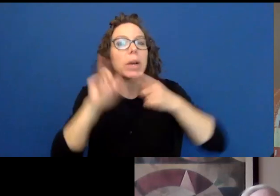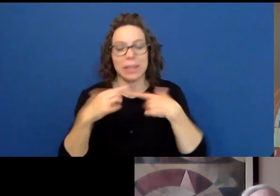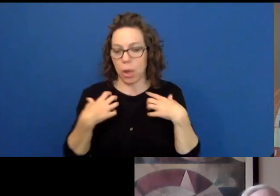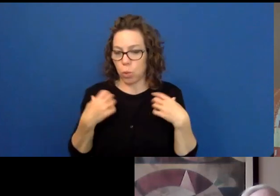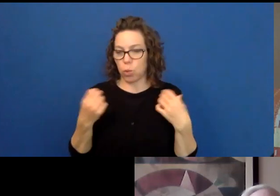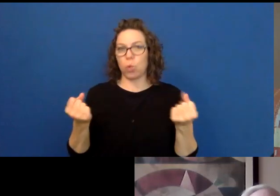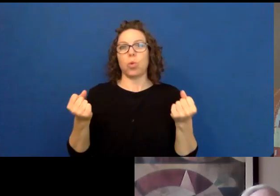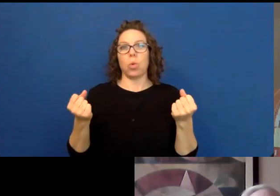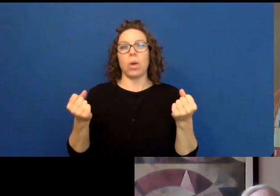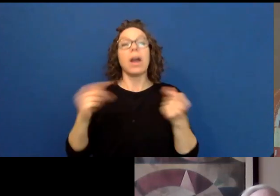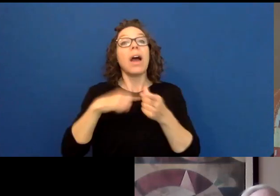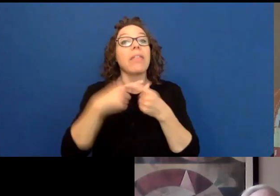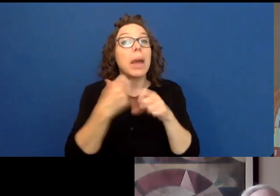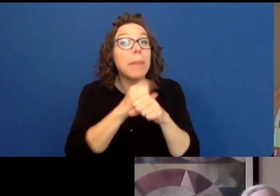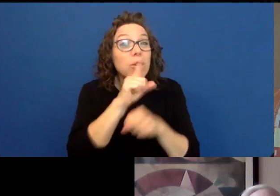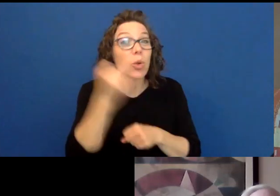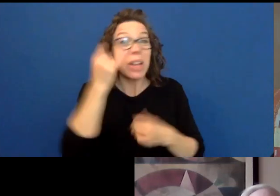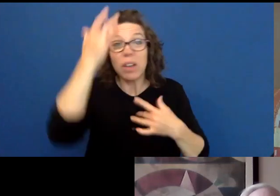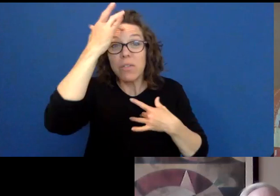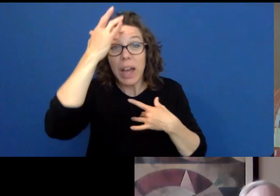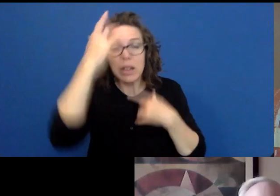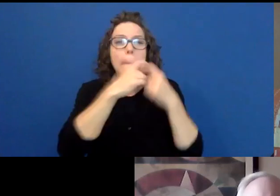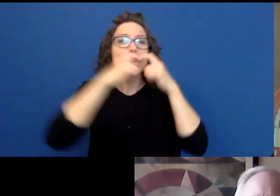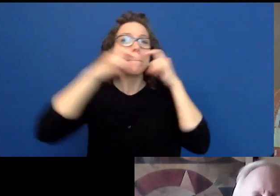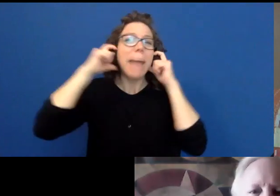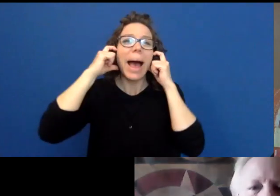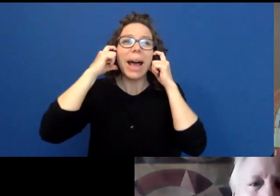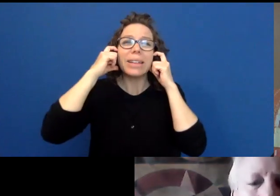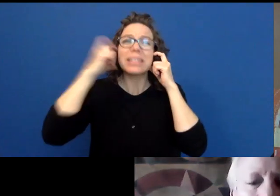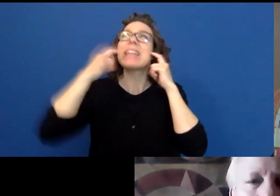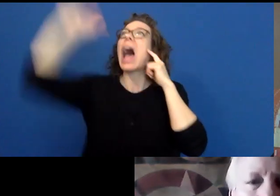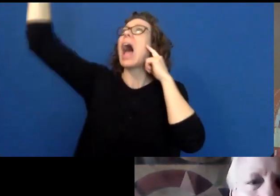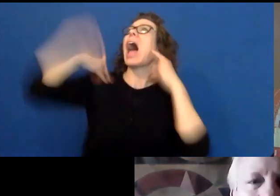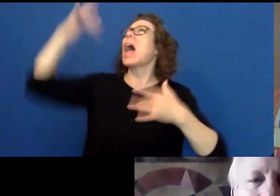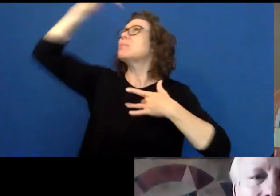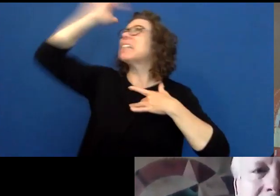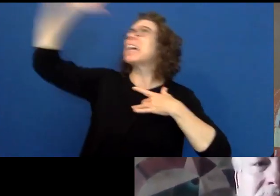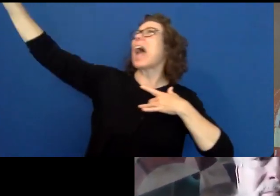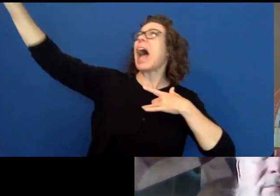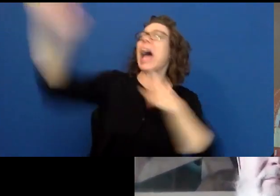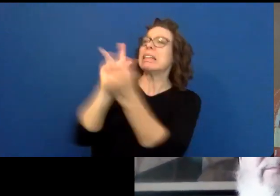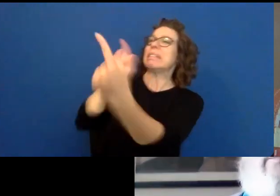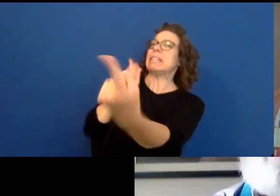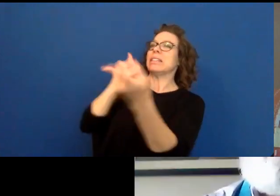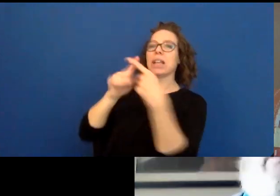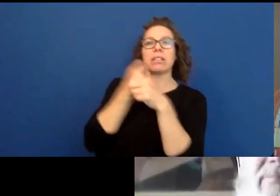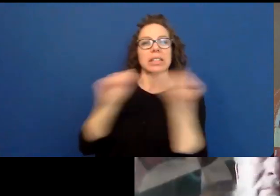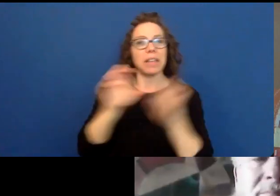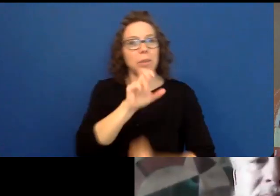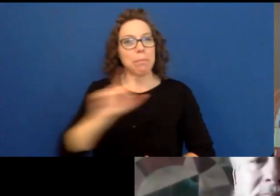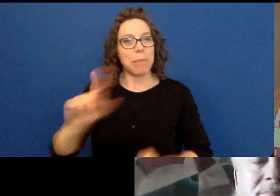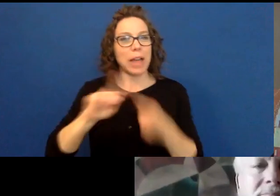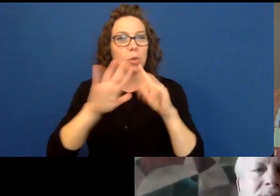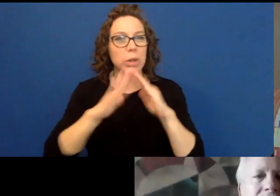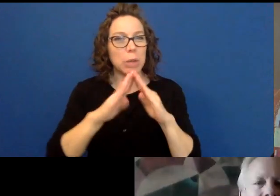actually left the camp, masked and shouting out their infected status until it was safe for them to return.